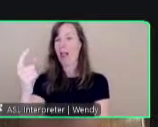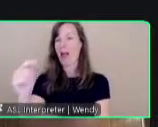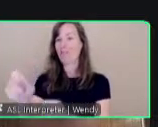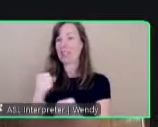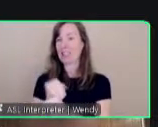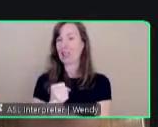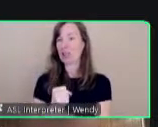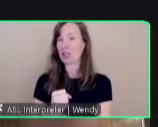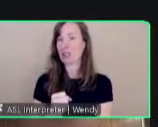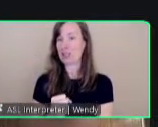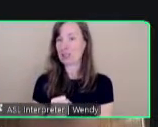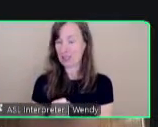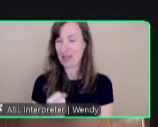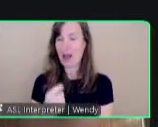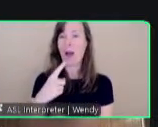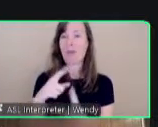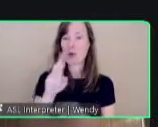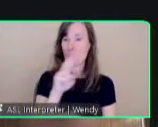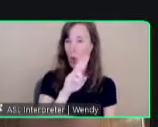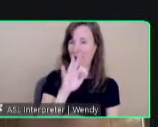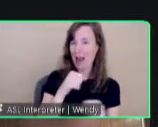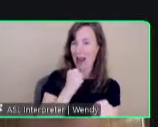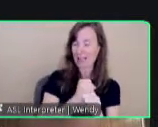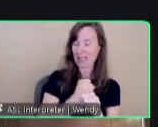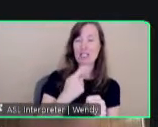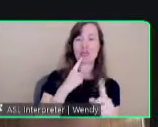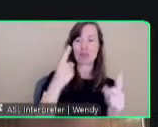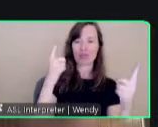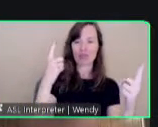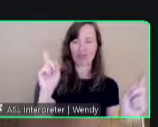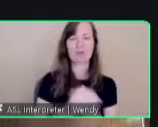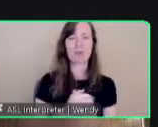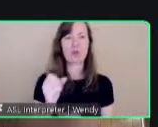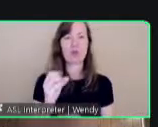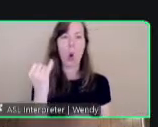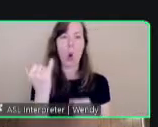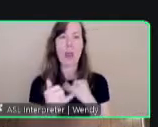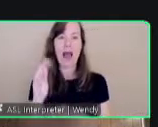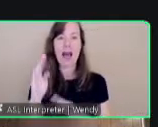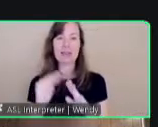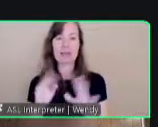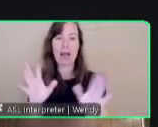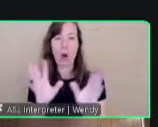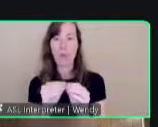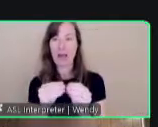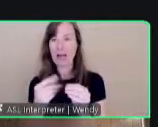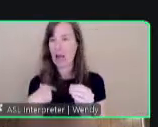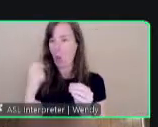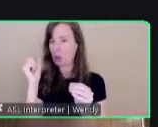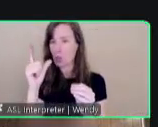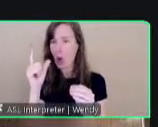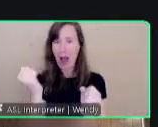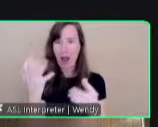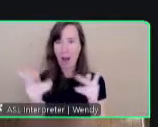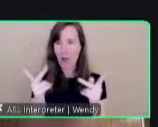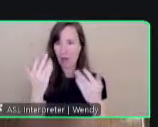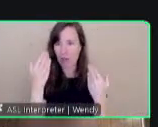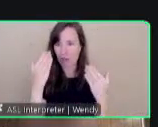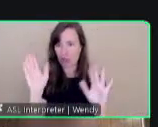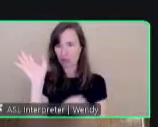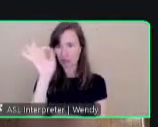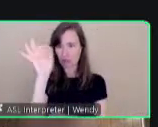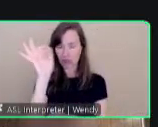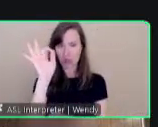with that. And then at the last town meeting, I was surprised that people don't know this, but we have solar